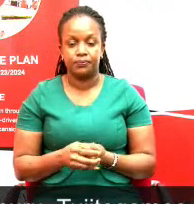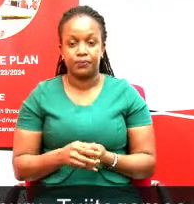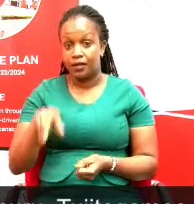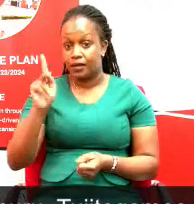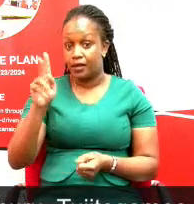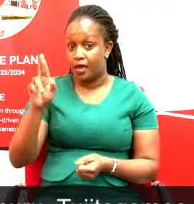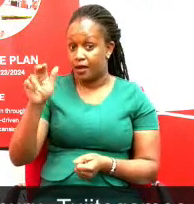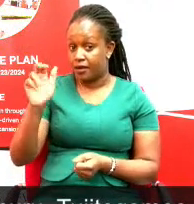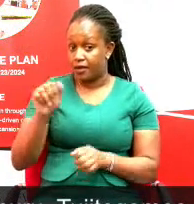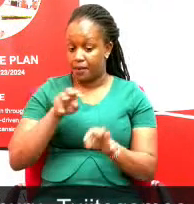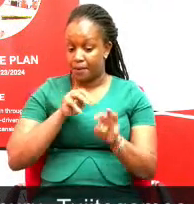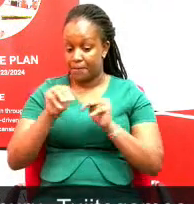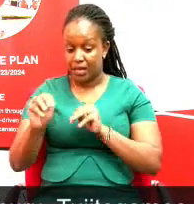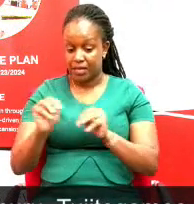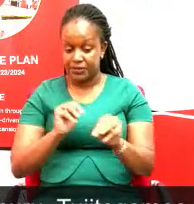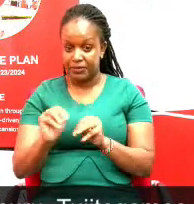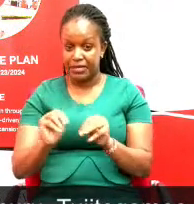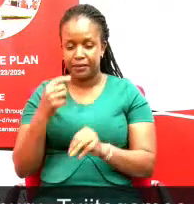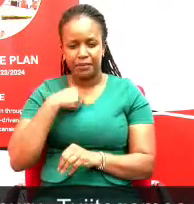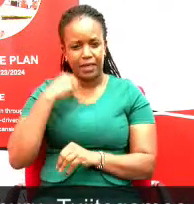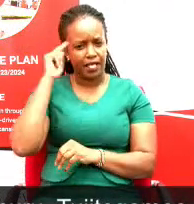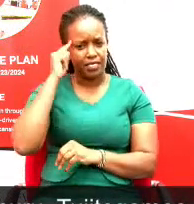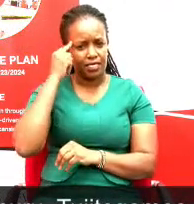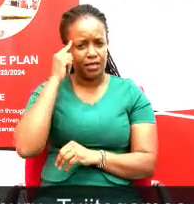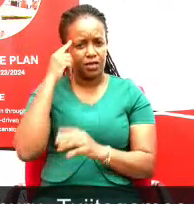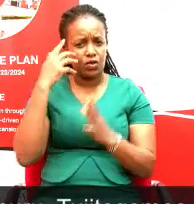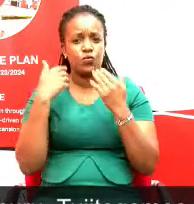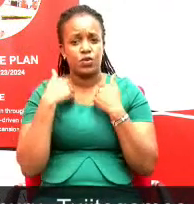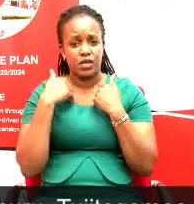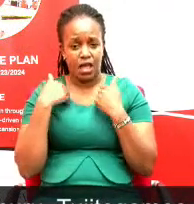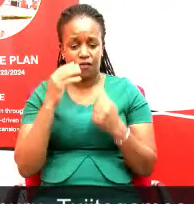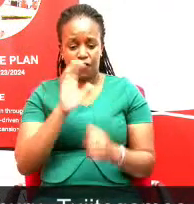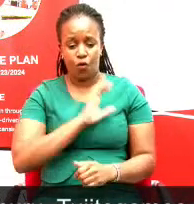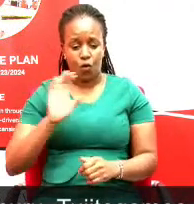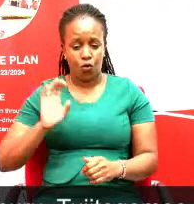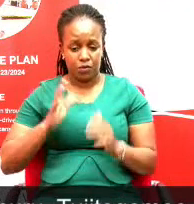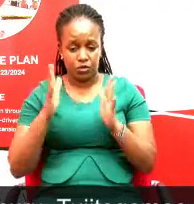KRI management, I think we have commissioners here.